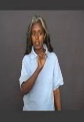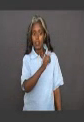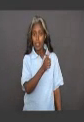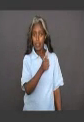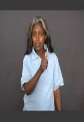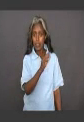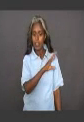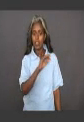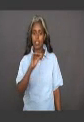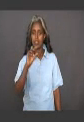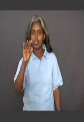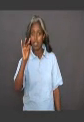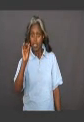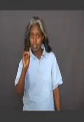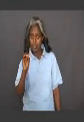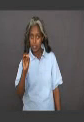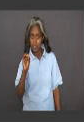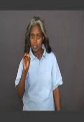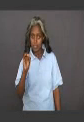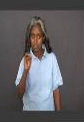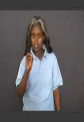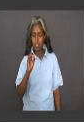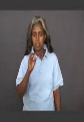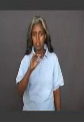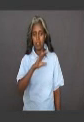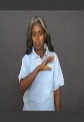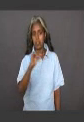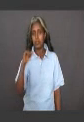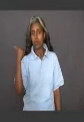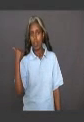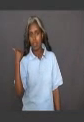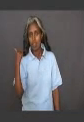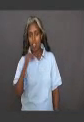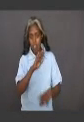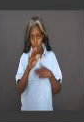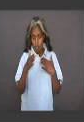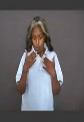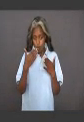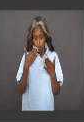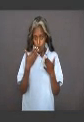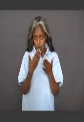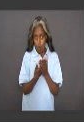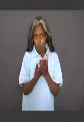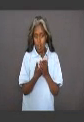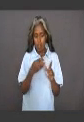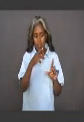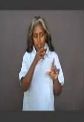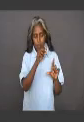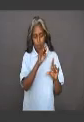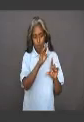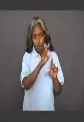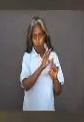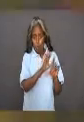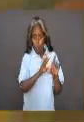10 and 80, and so on. All are complementary